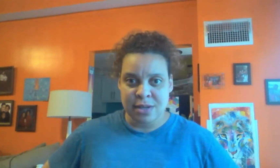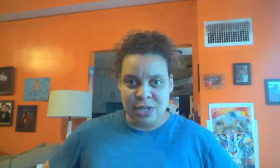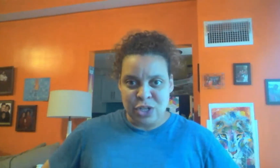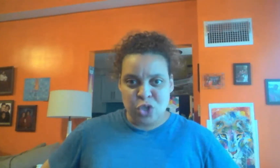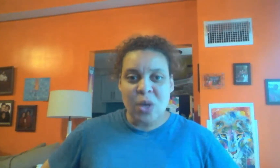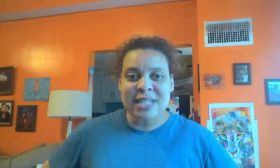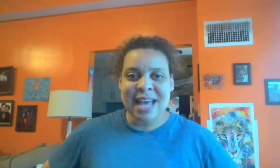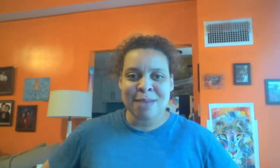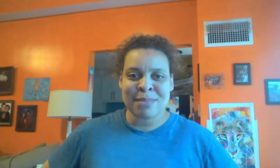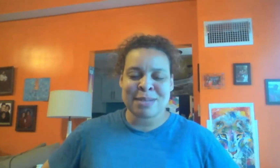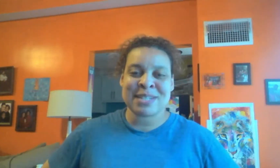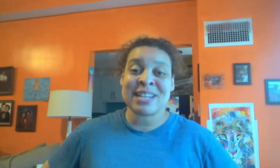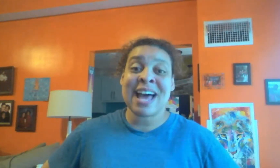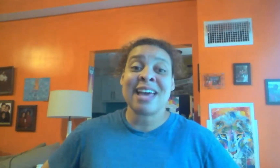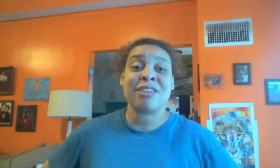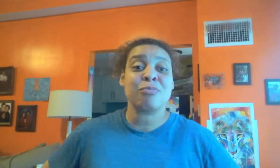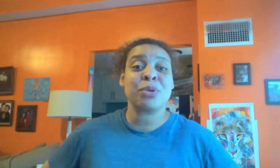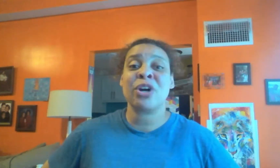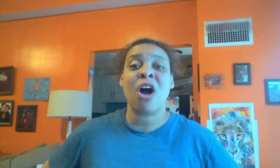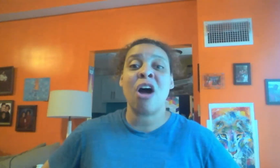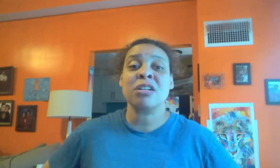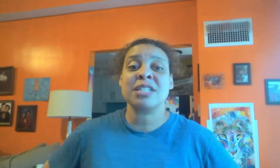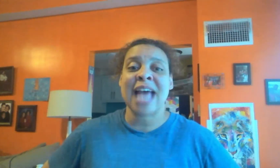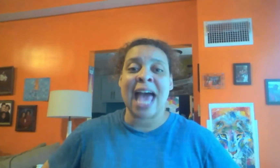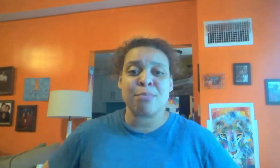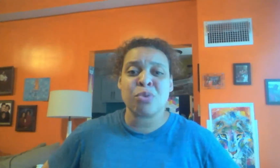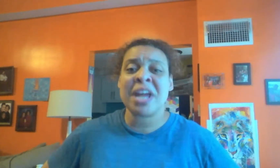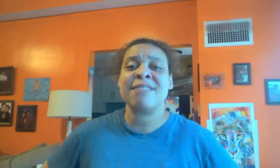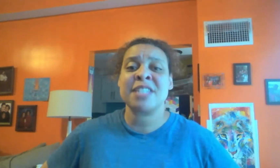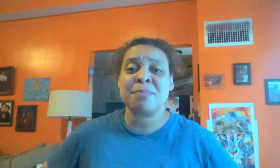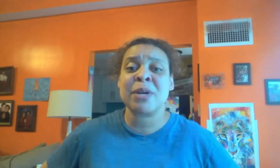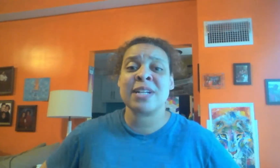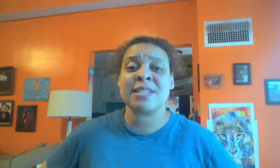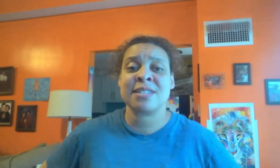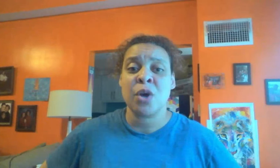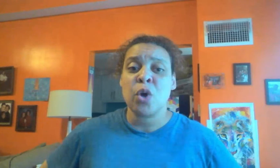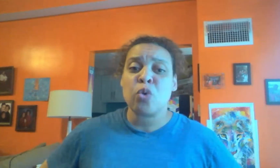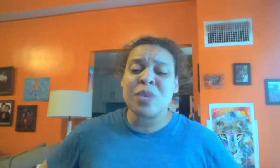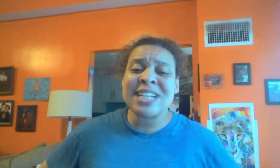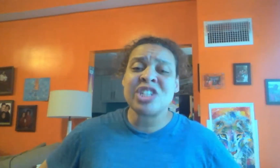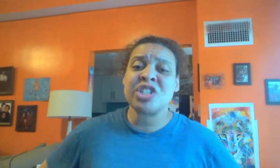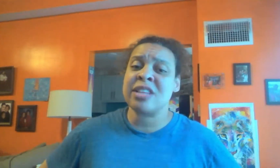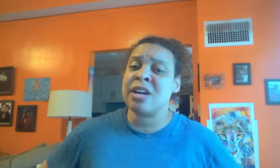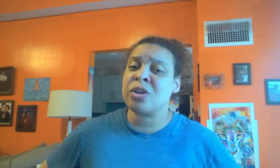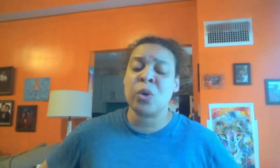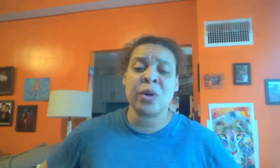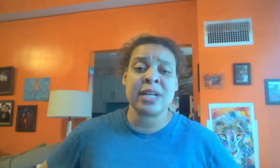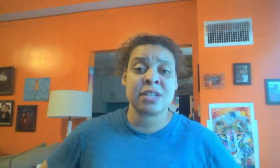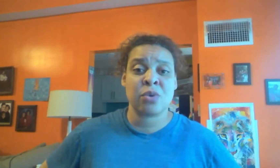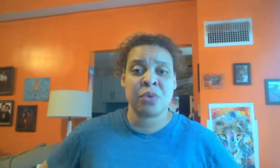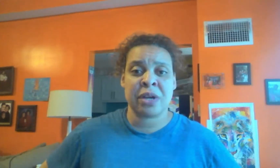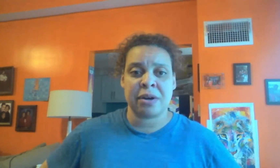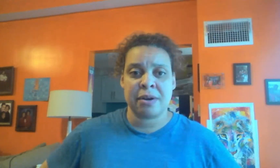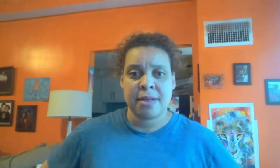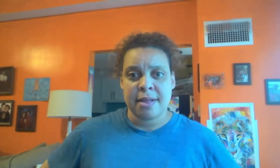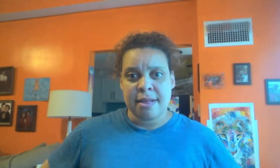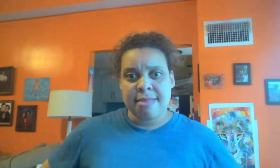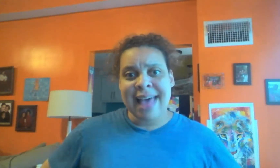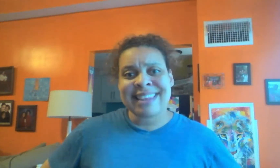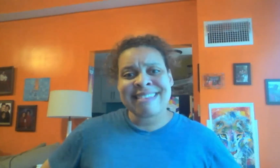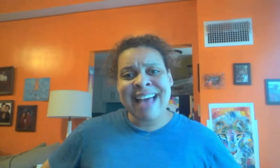flowers, choice emblems alike of pure hearts and brave spirits reached in their glorious